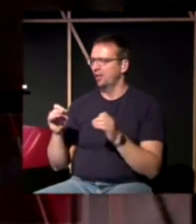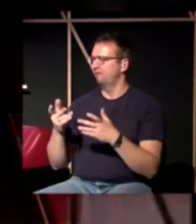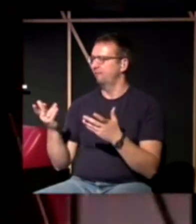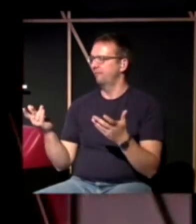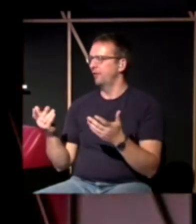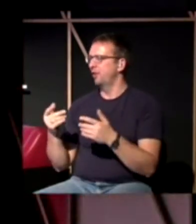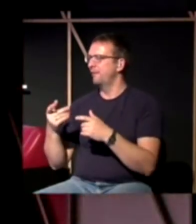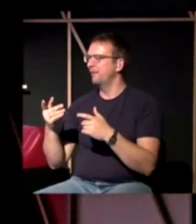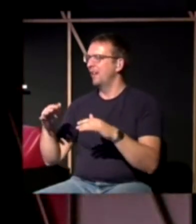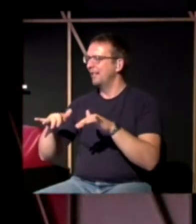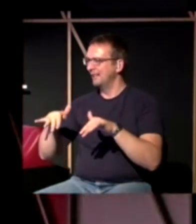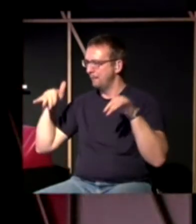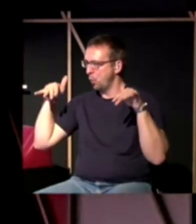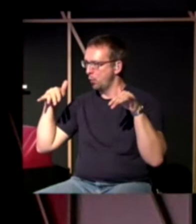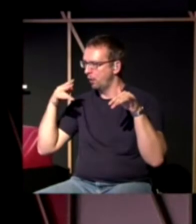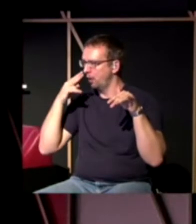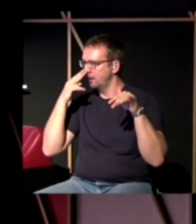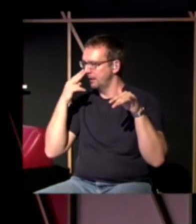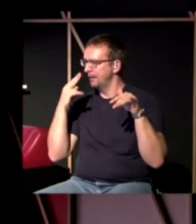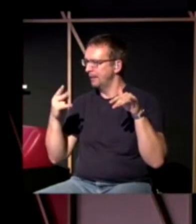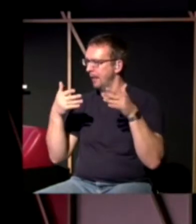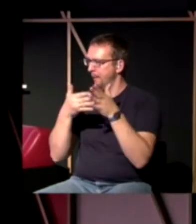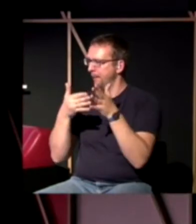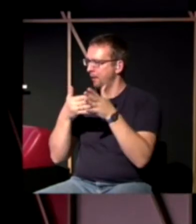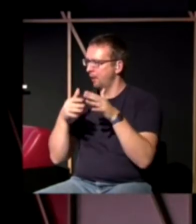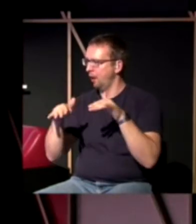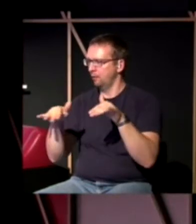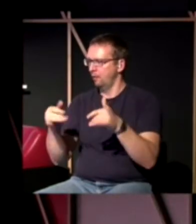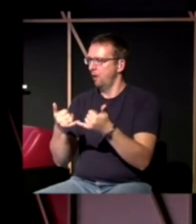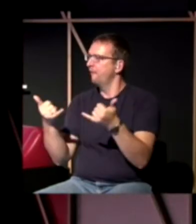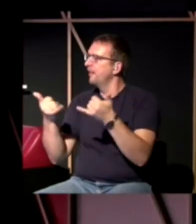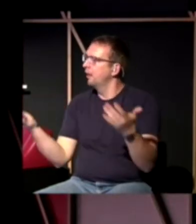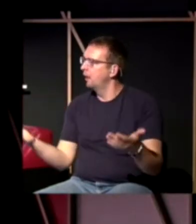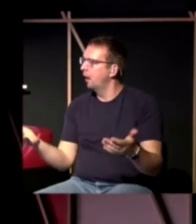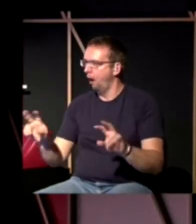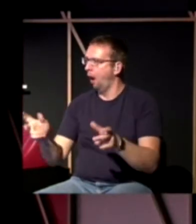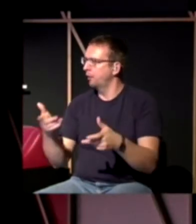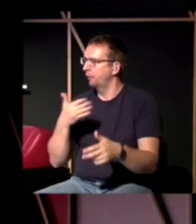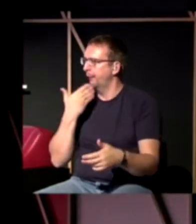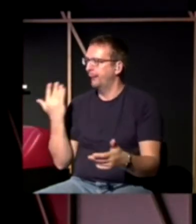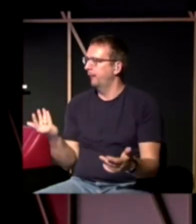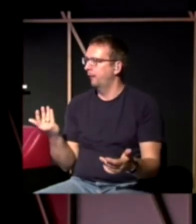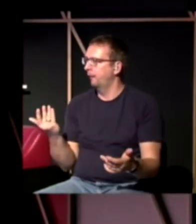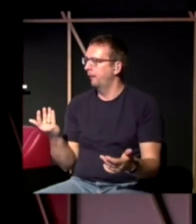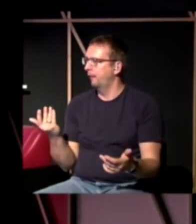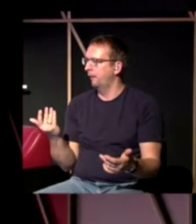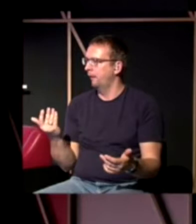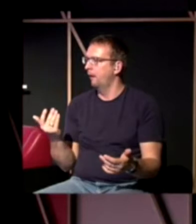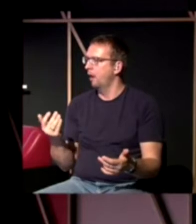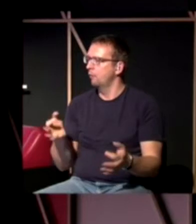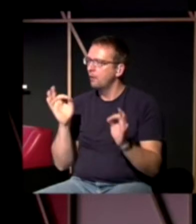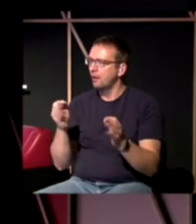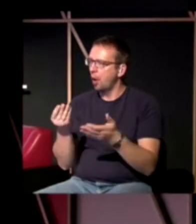So now we're going to watch a clip of the goal, but without any sound. And Alan's going to tell us what an audio-descriptive commentator would look